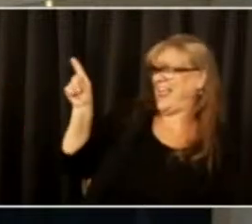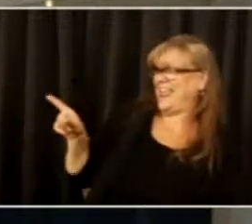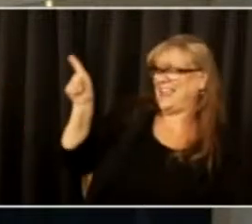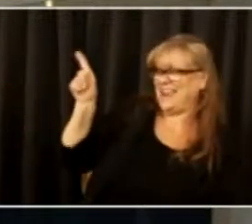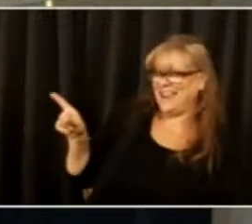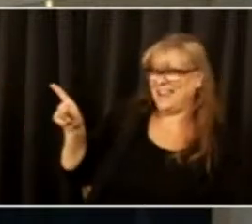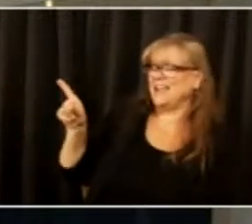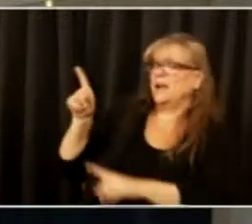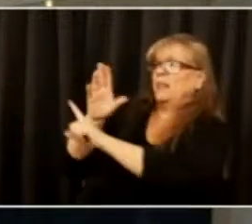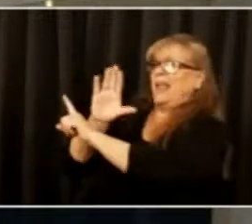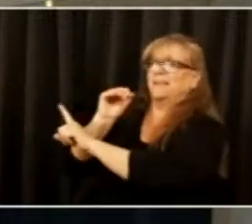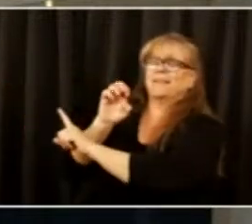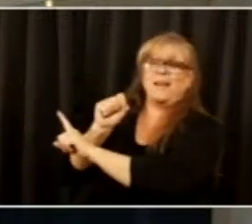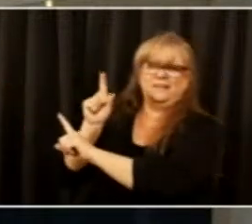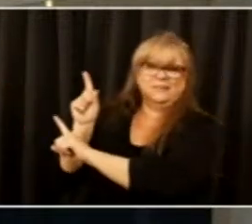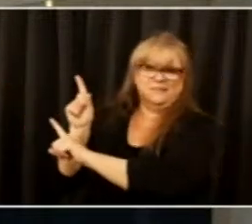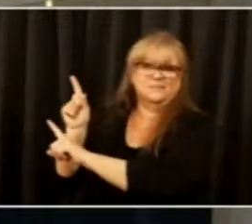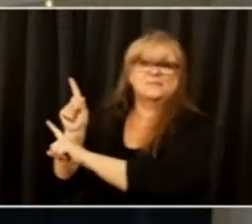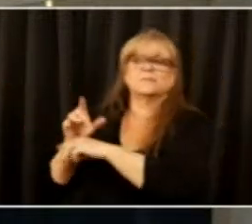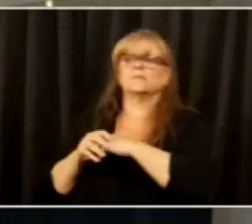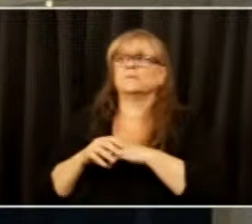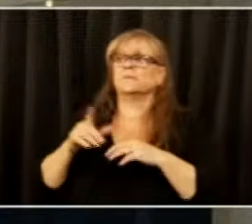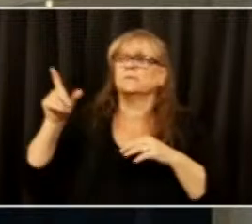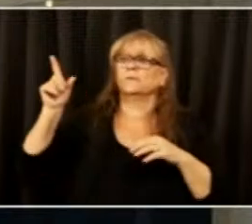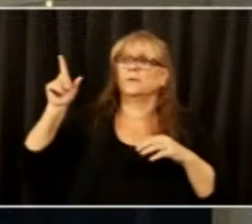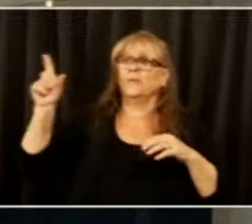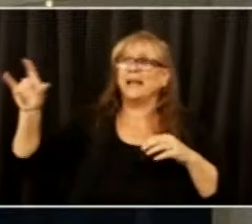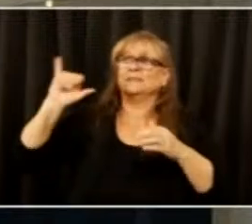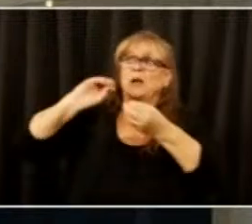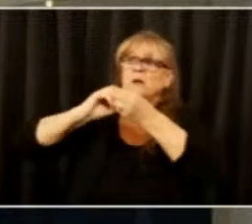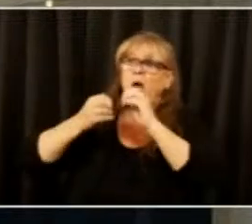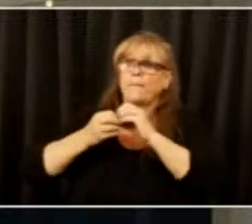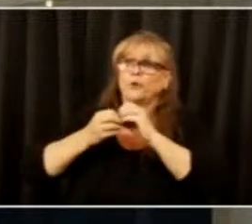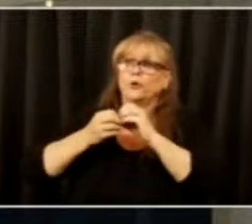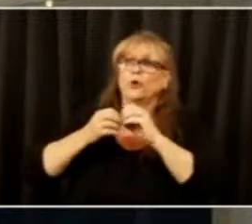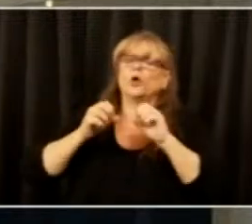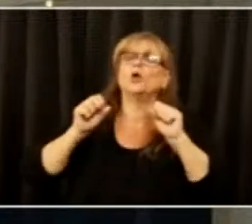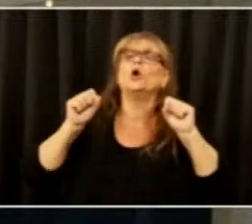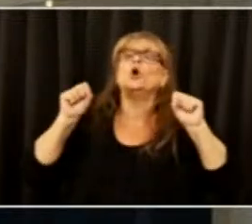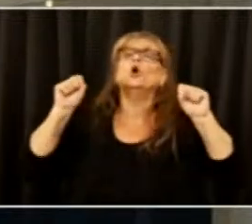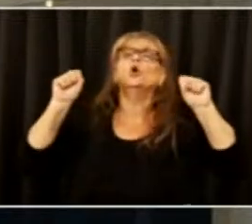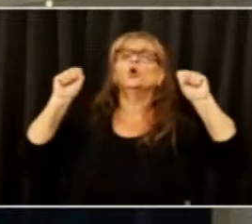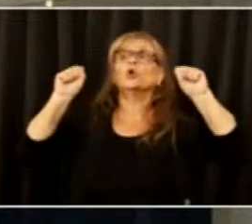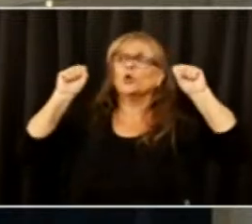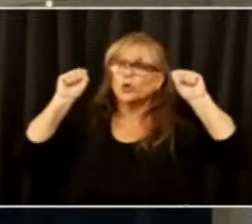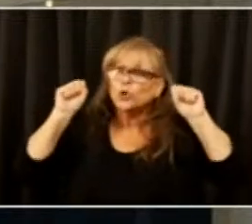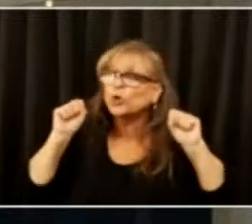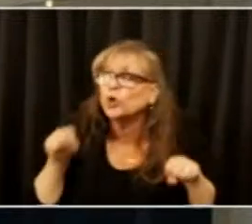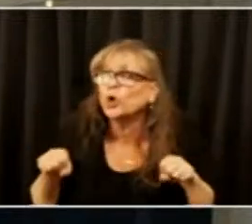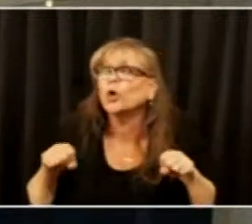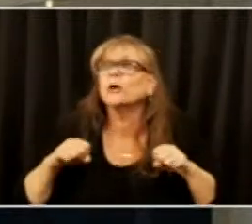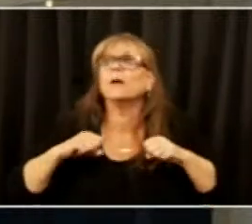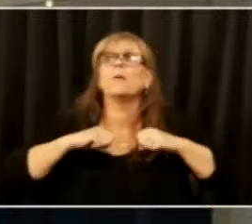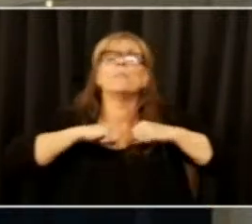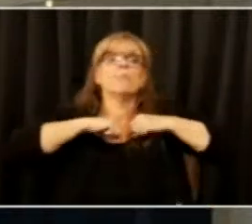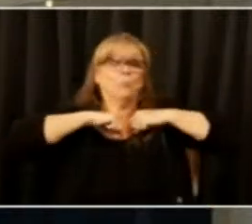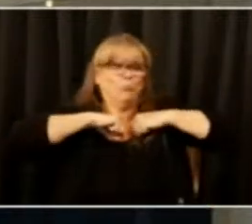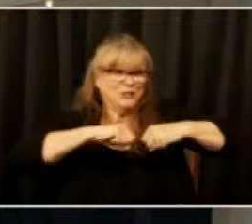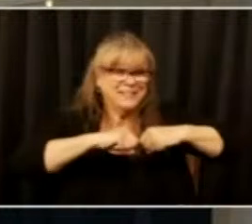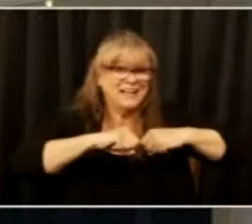consider that going forward would be considered vaccine preventable, hospitalizations that would be vaccine preventable. So that bluish color there is showing